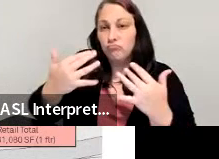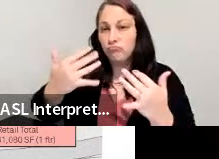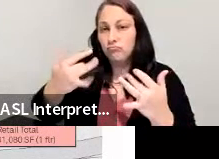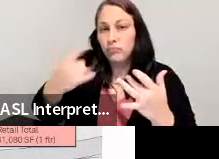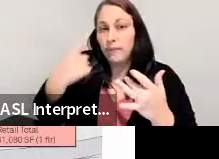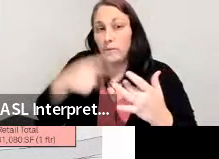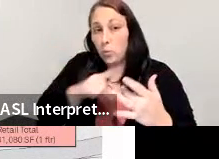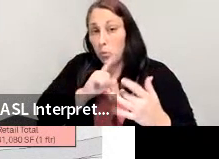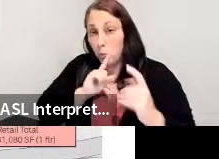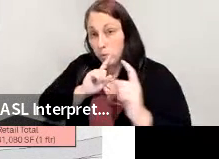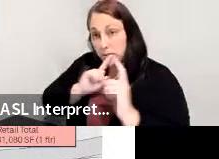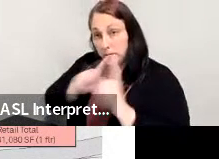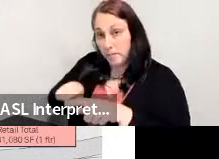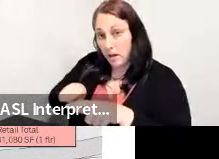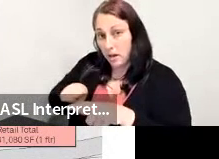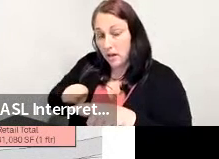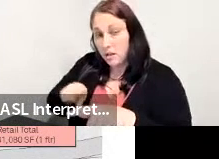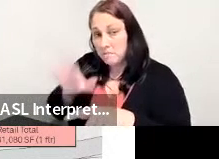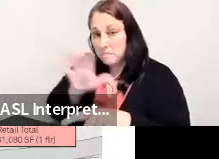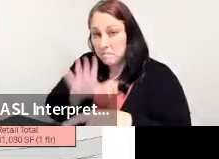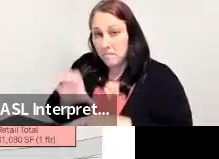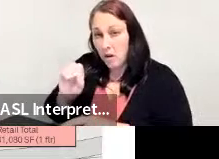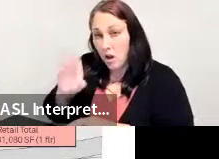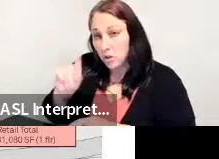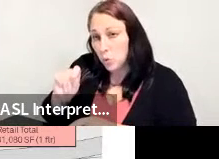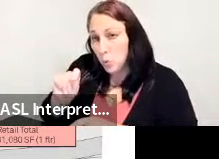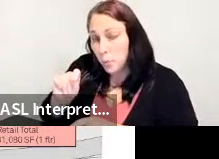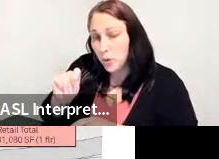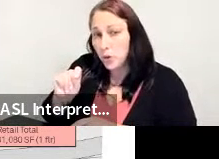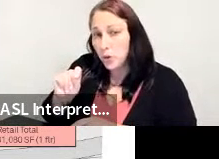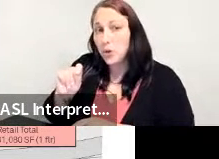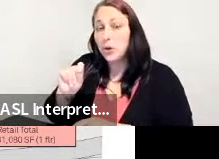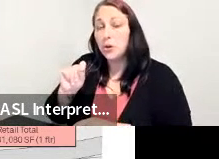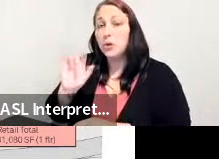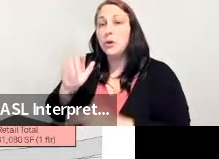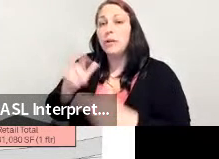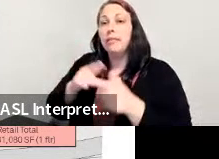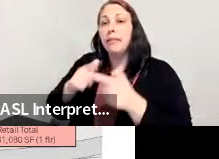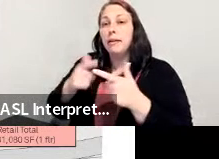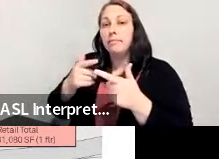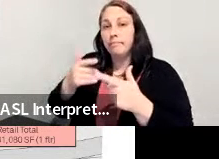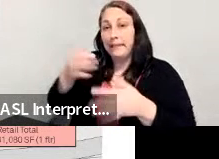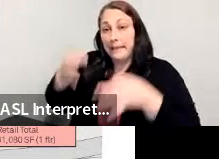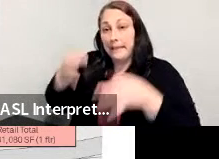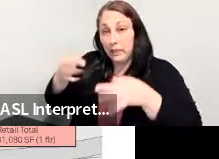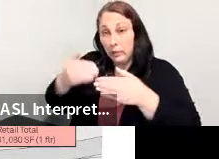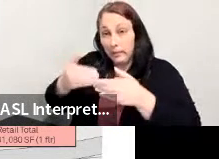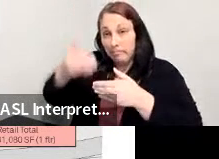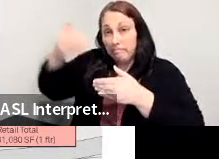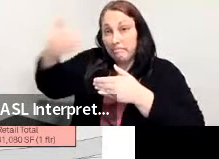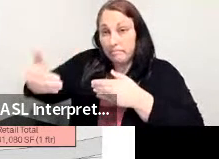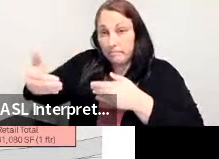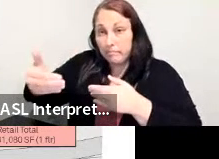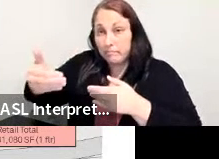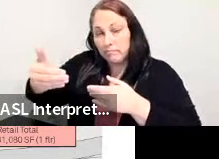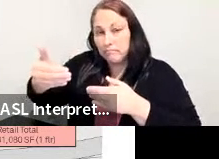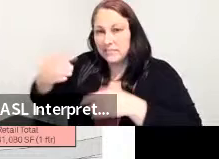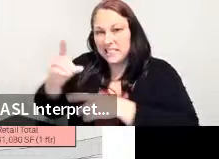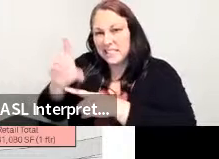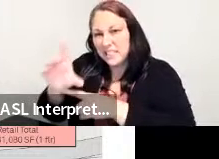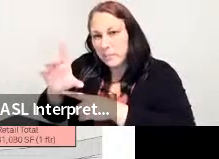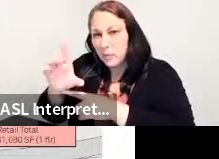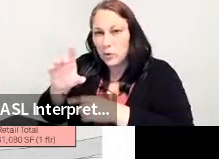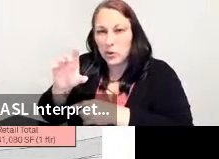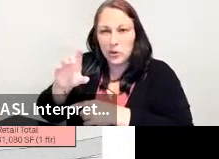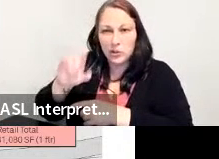of October, which would maybe set us up for a hearing in December, January. So that's sort of where we